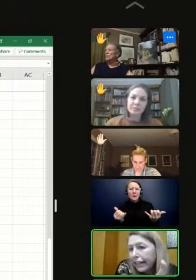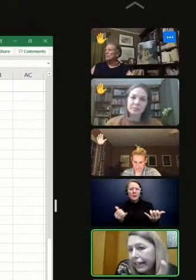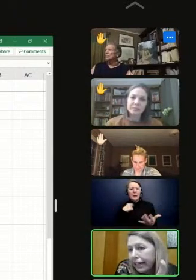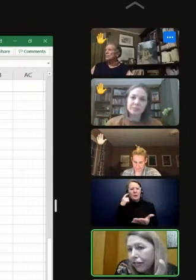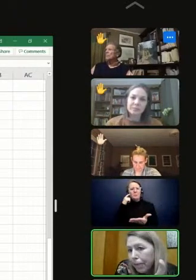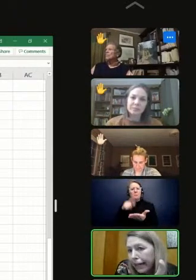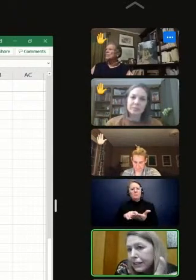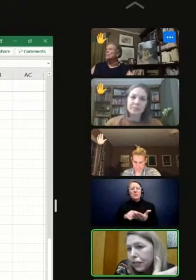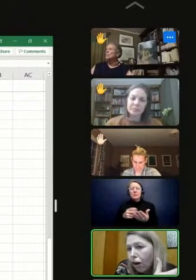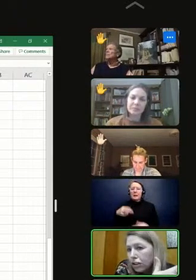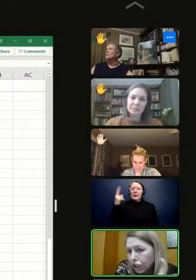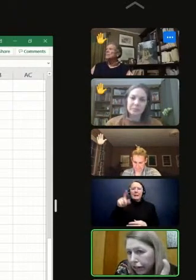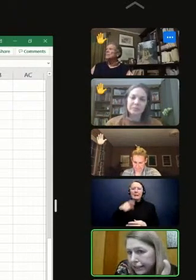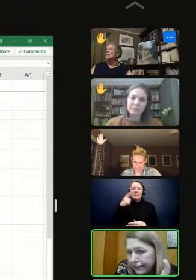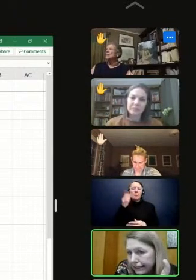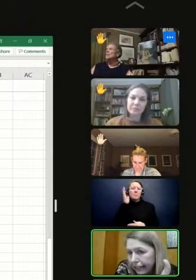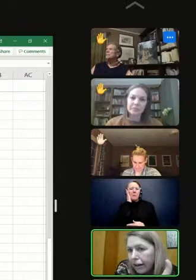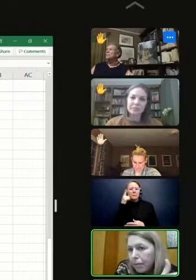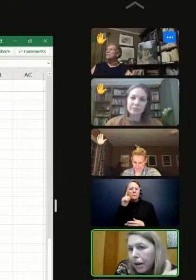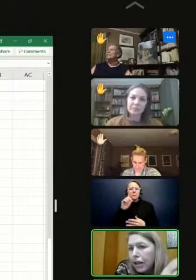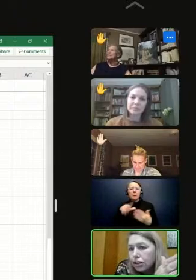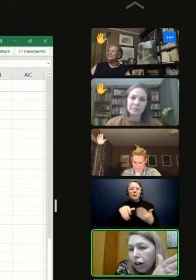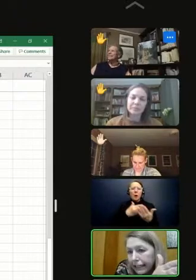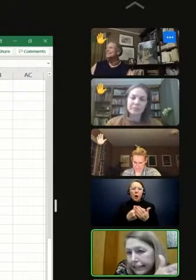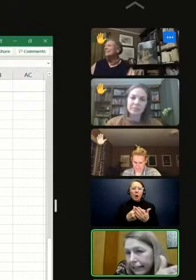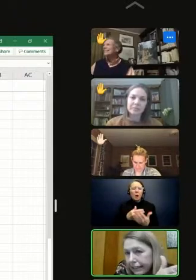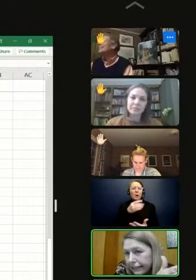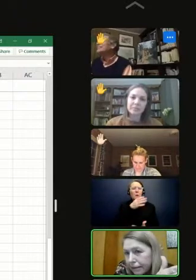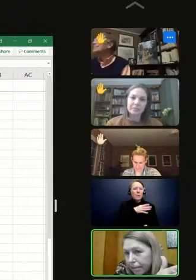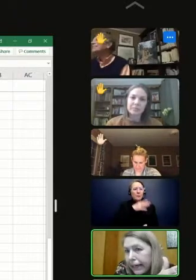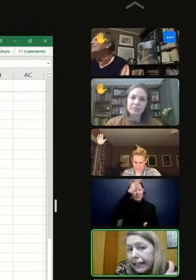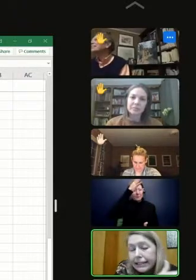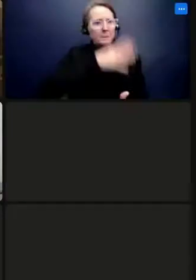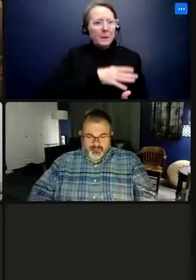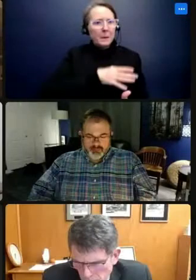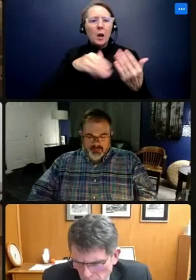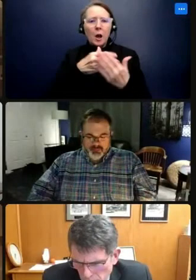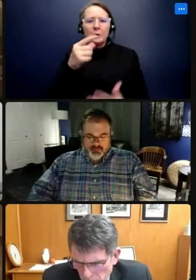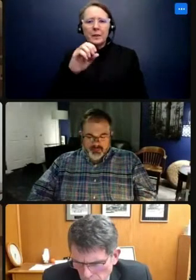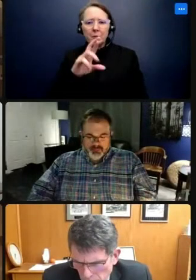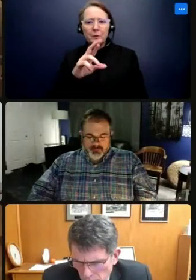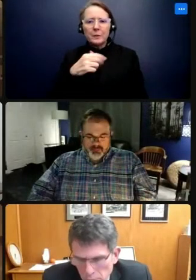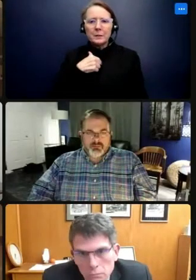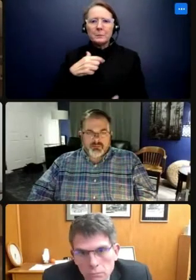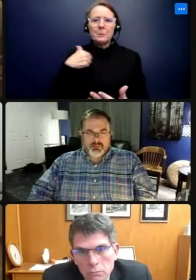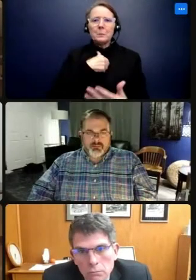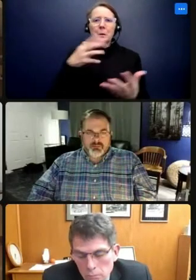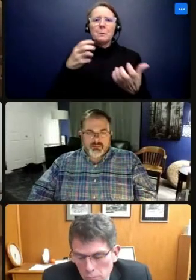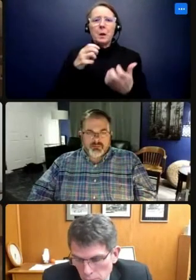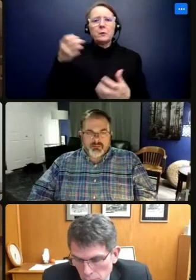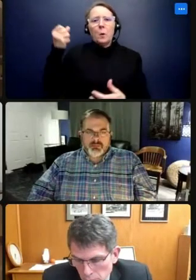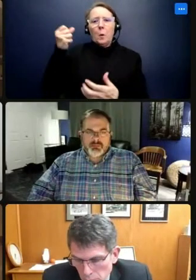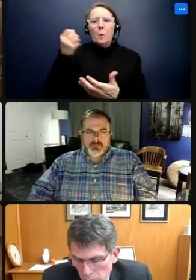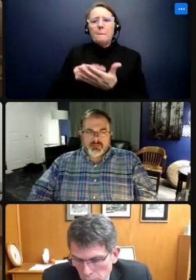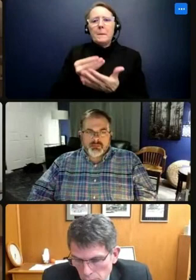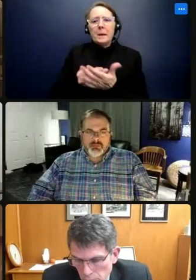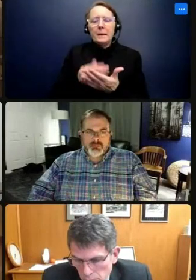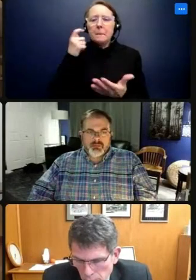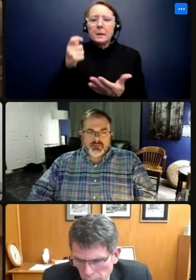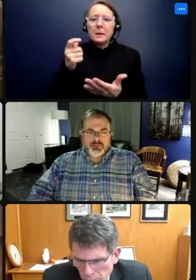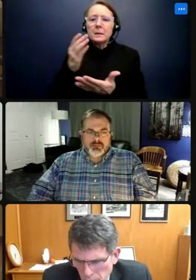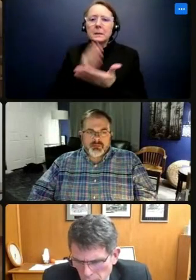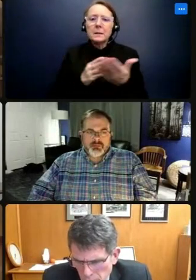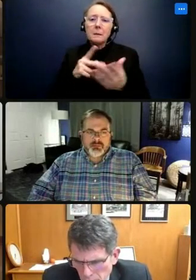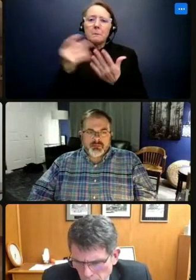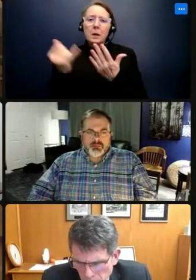significant need for beds for all genders in Salem, trying to set aside some money because I understand there's projects that are potentially available to